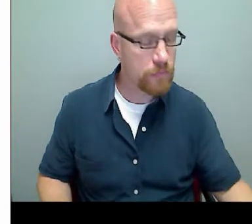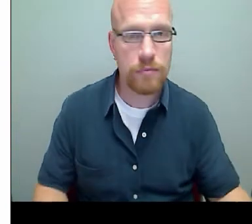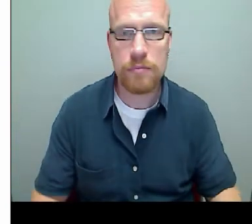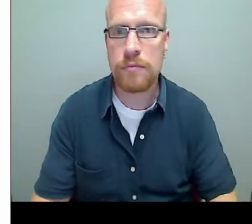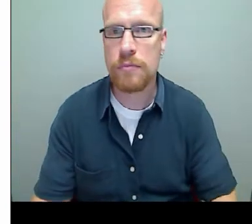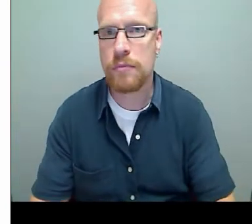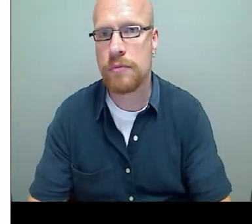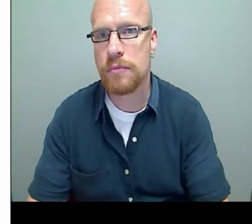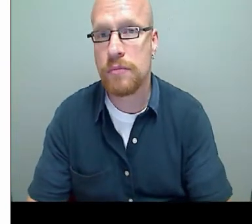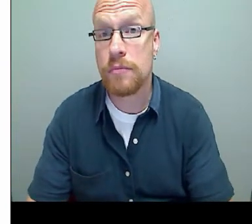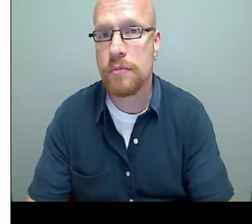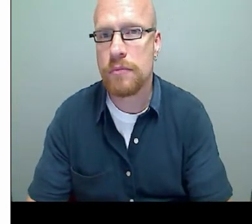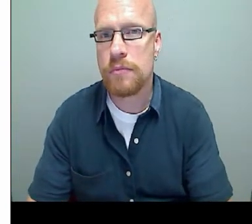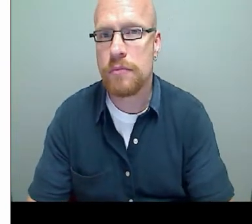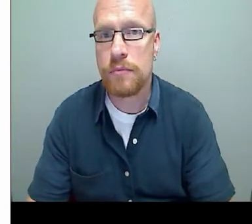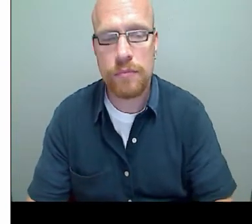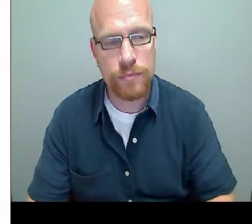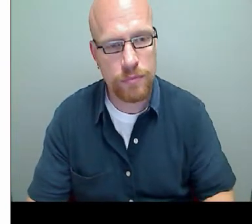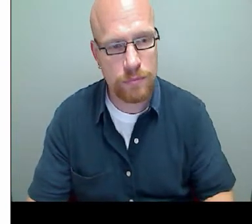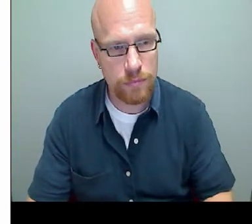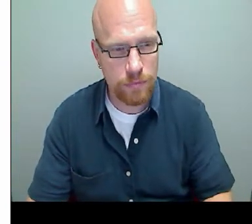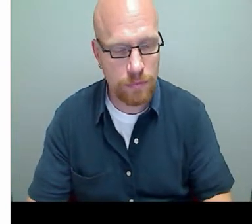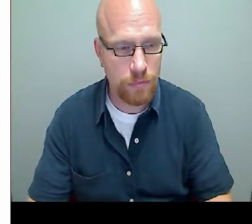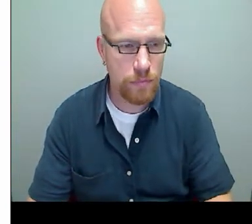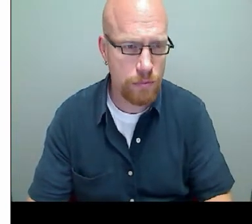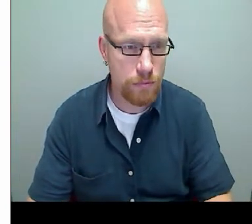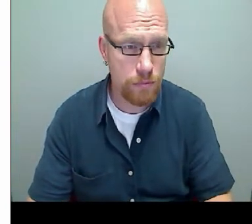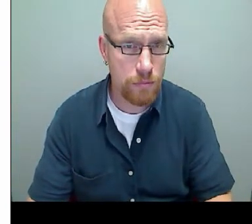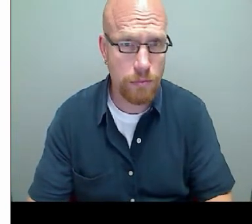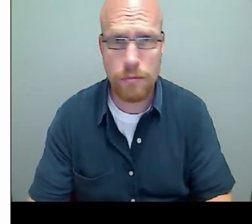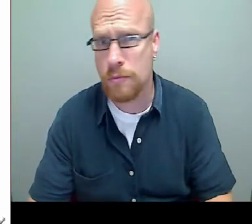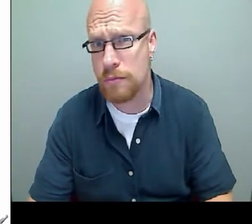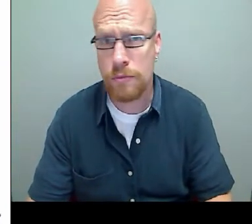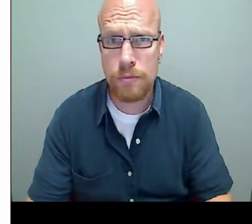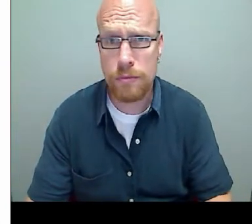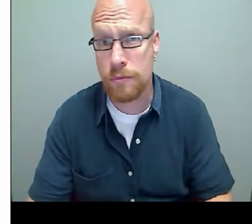1, 2, and 3 on the y-axis.